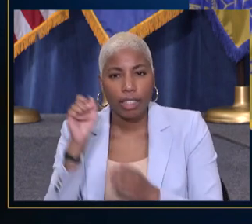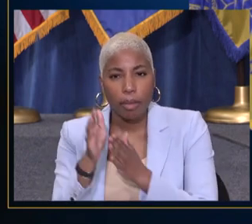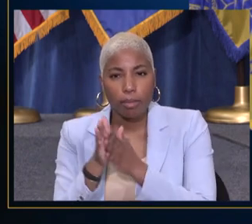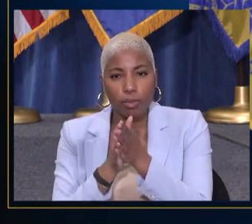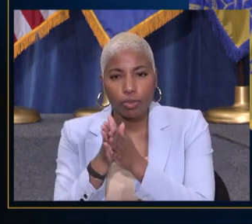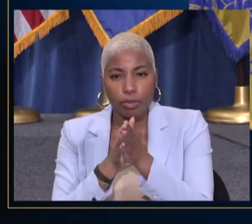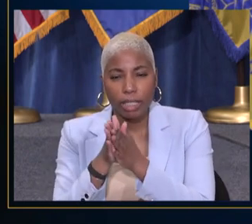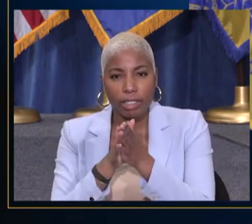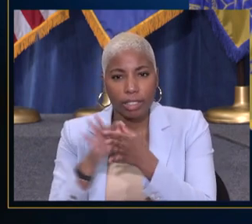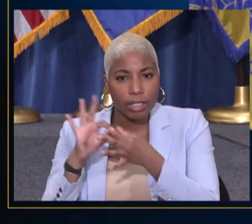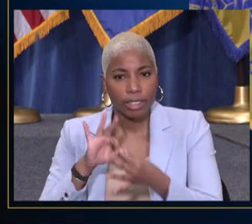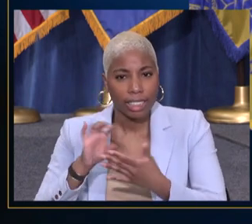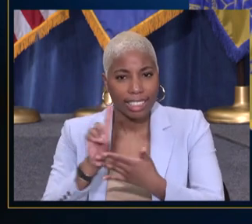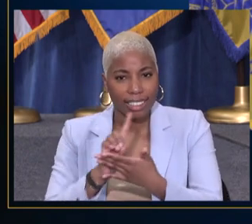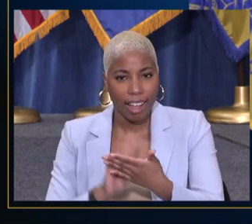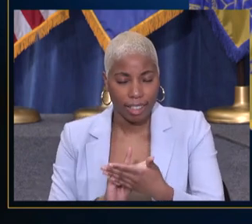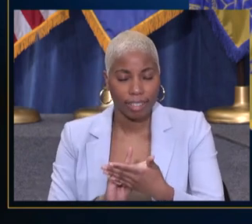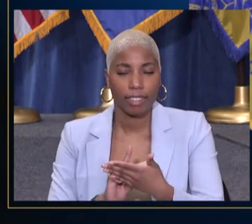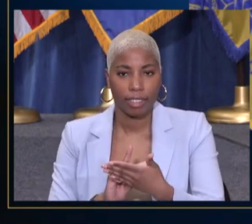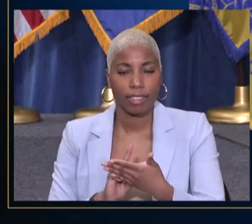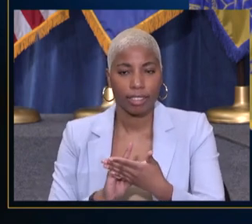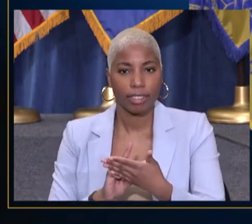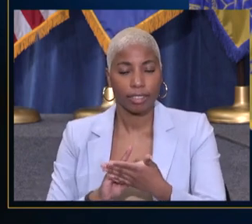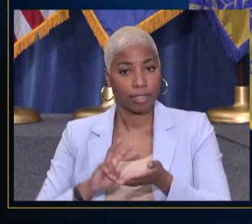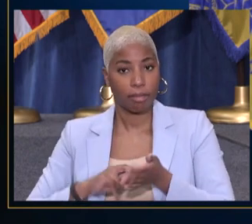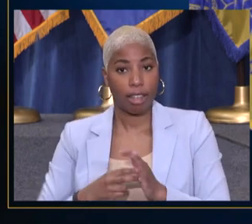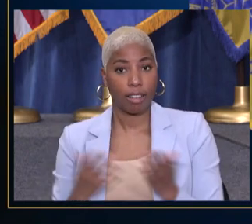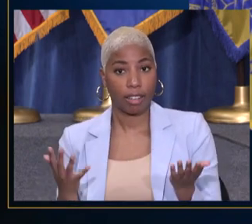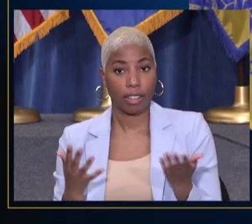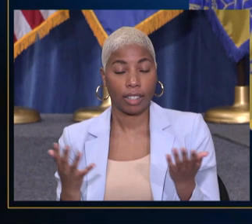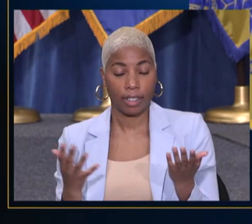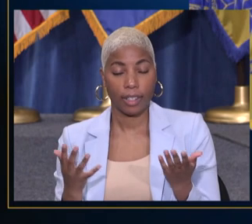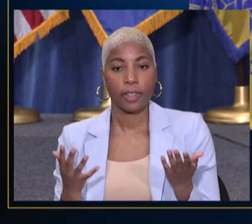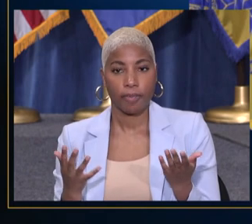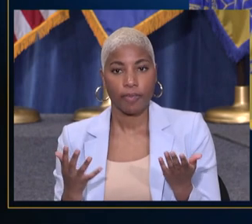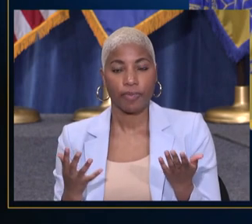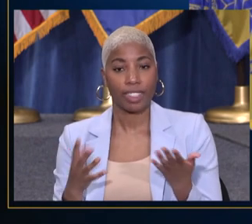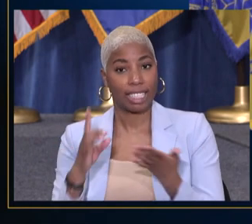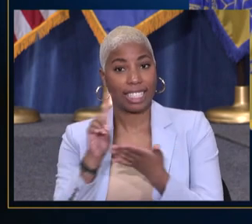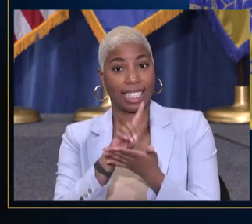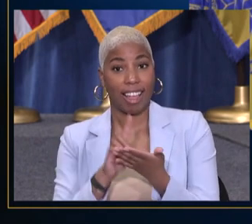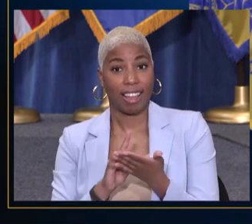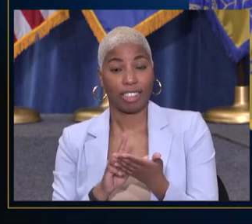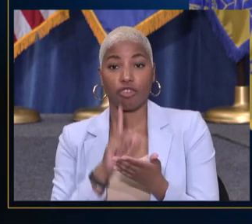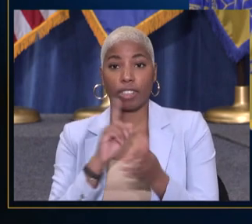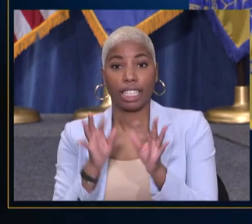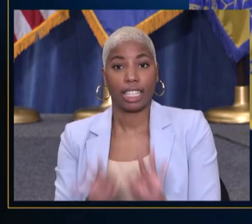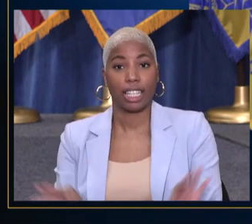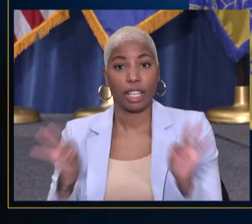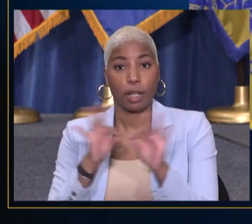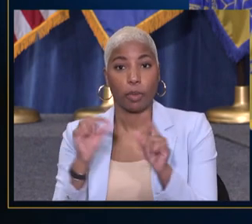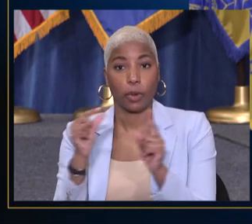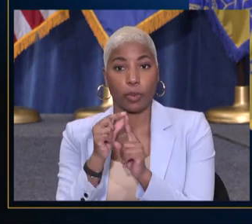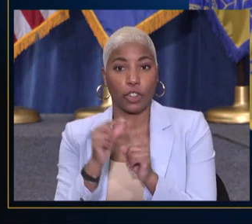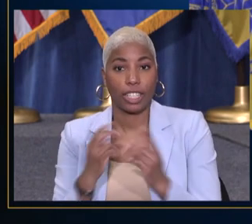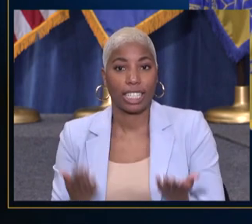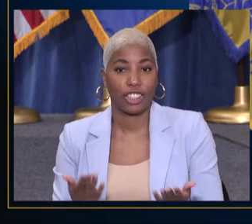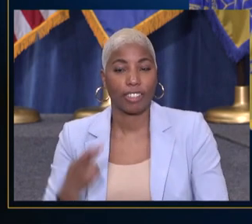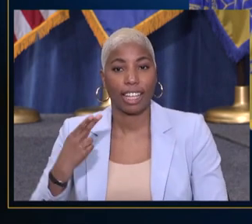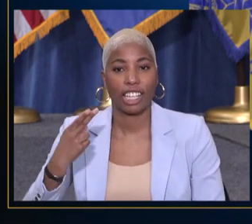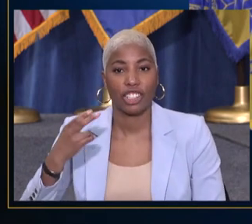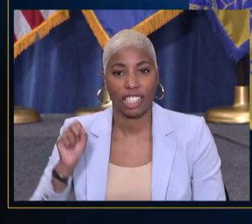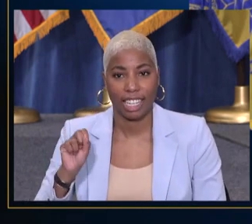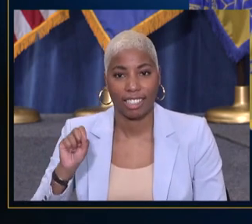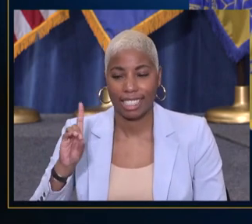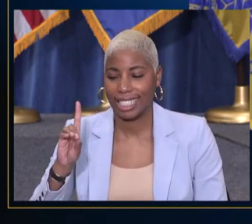design. And when I say that, I mean it, because design is a very important word for us at HHS. One of